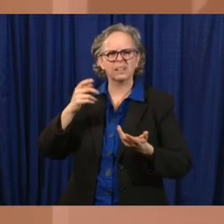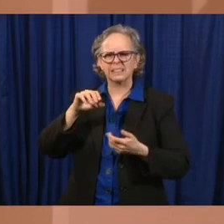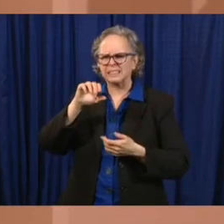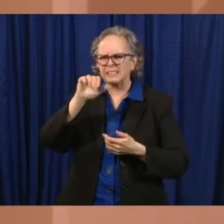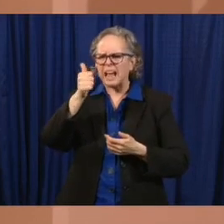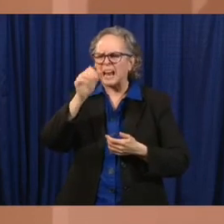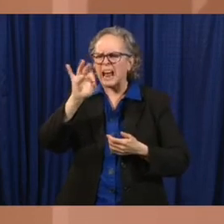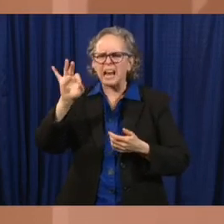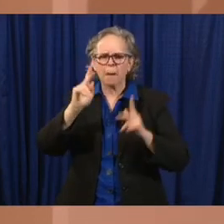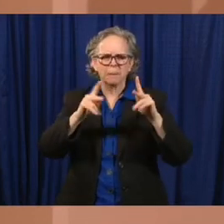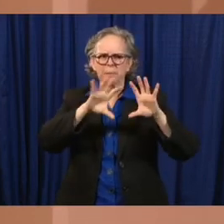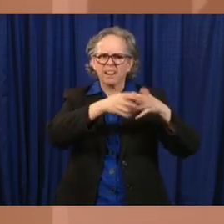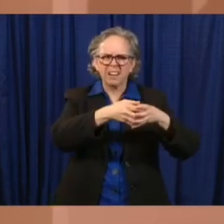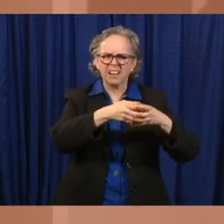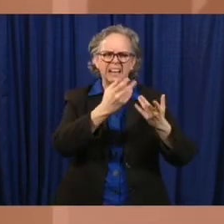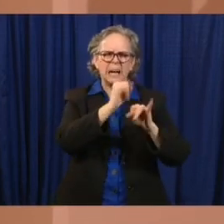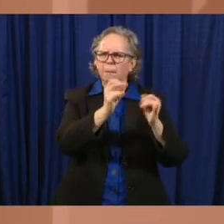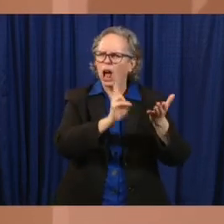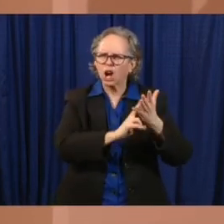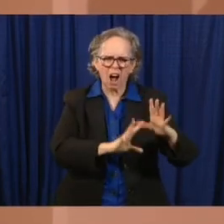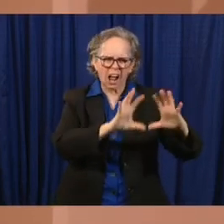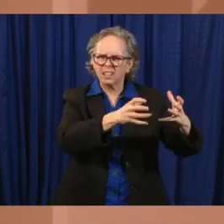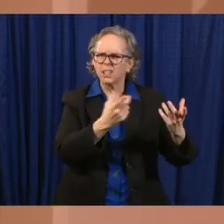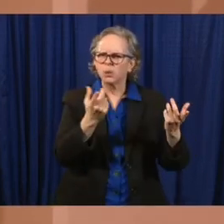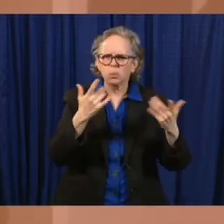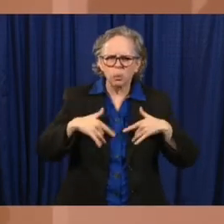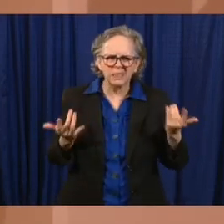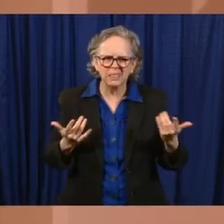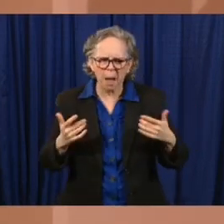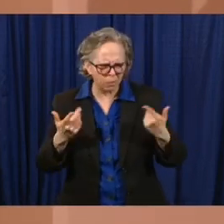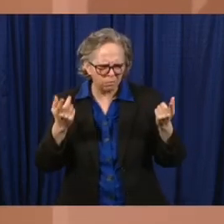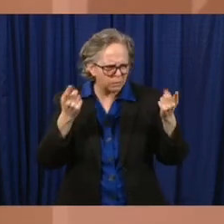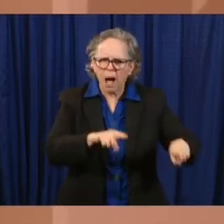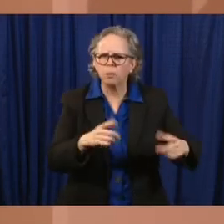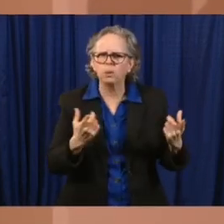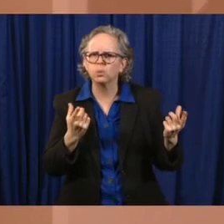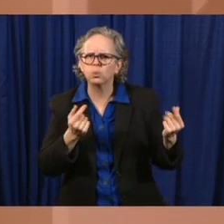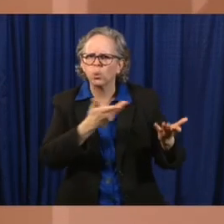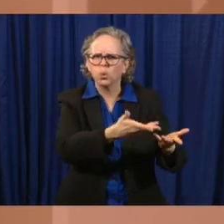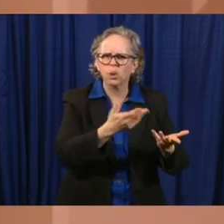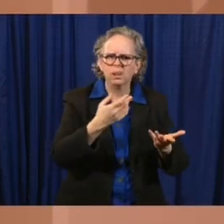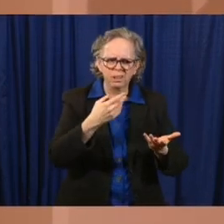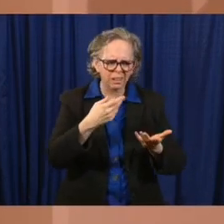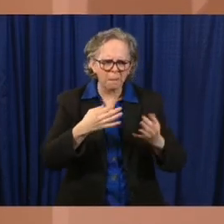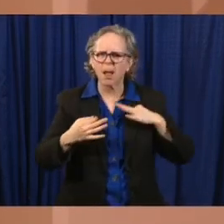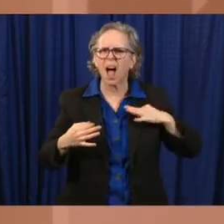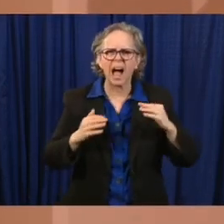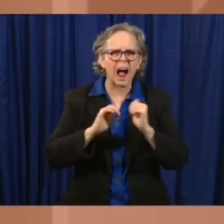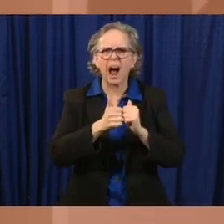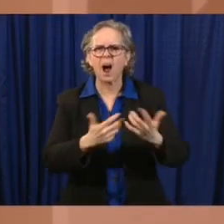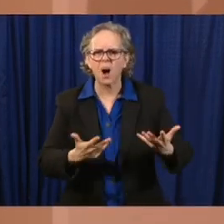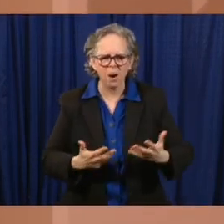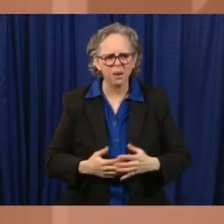and independently employed individuals and how they would qualify for those benefits. One of the things that